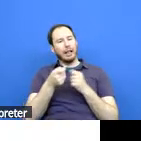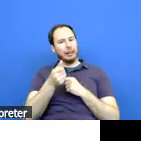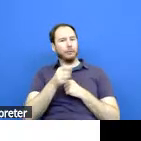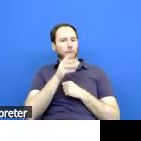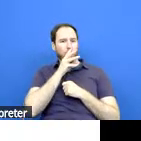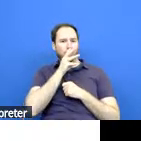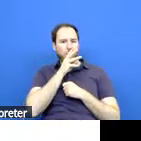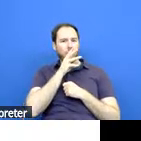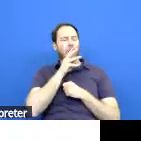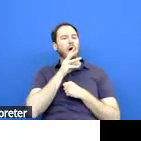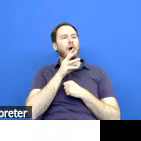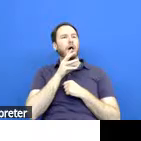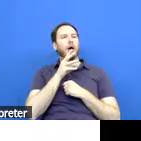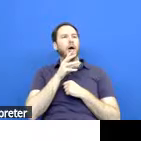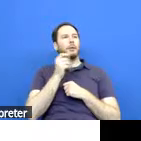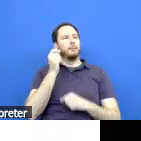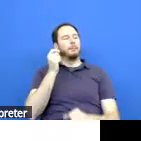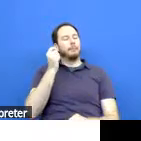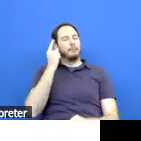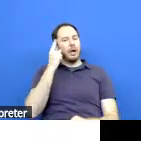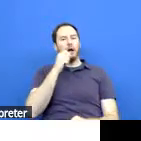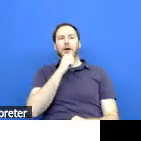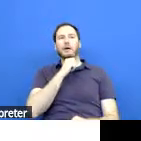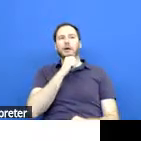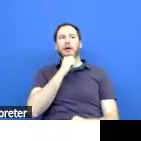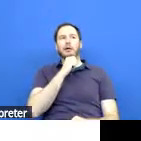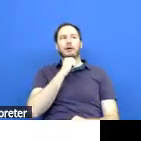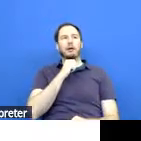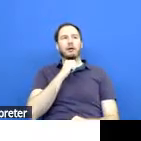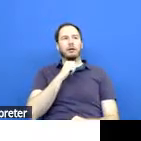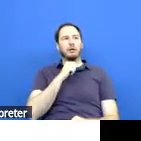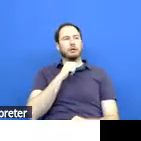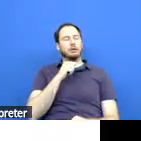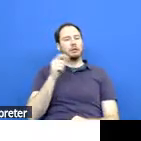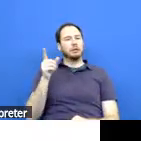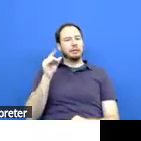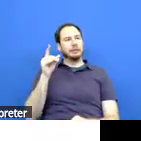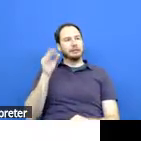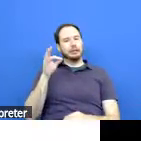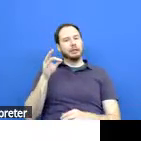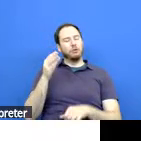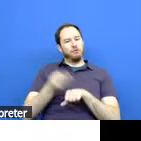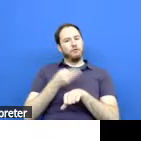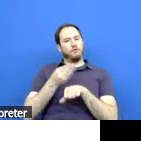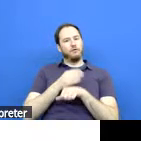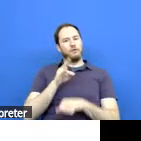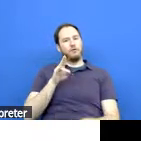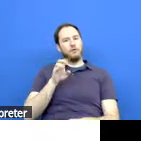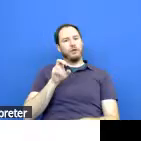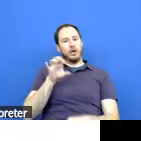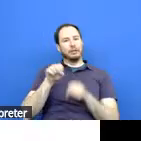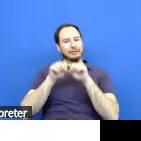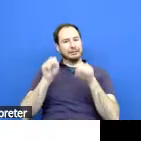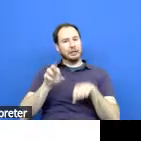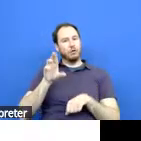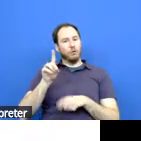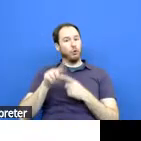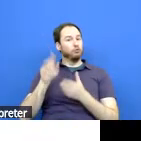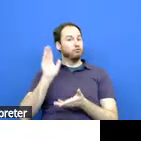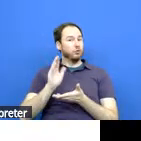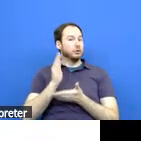that comes in our yard. Sometime along the way, they redid Erie Station Road and took away some of that